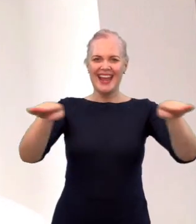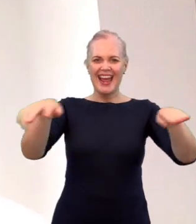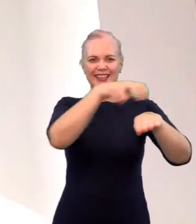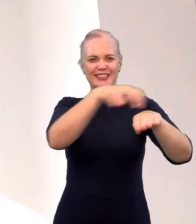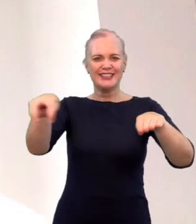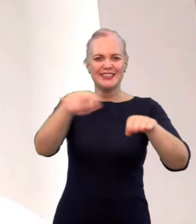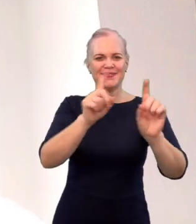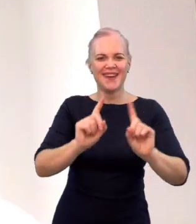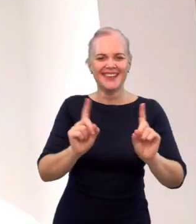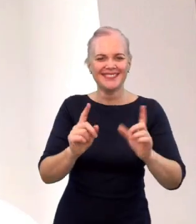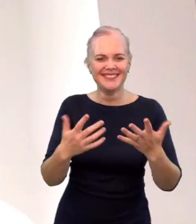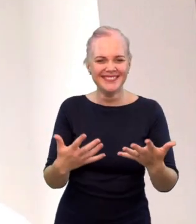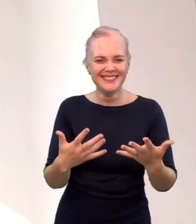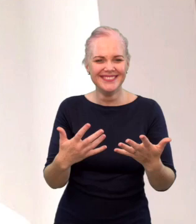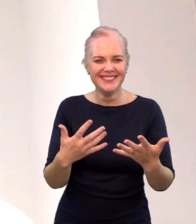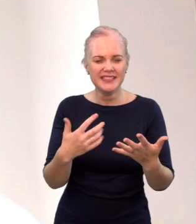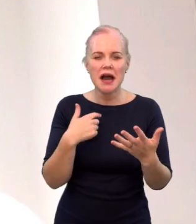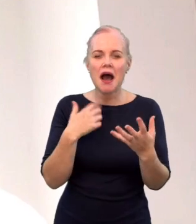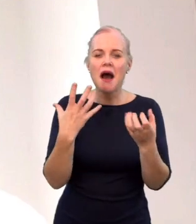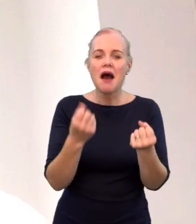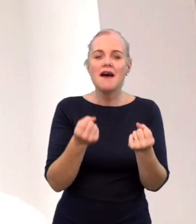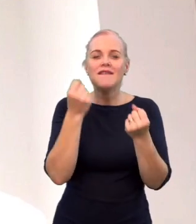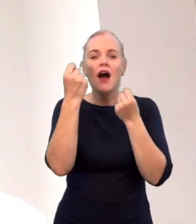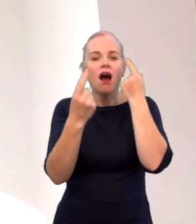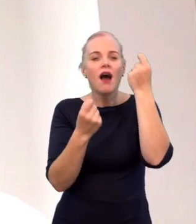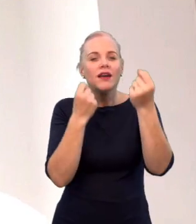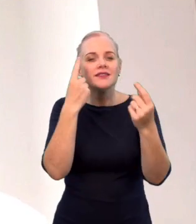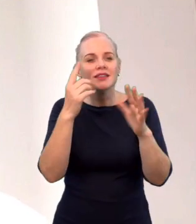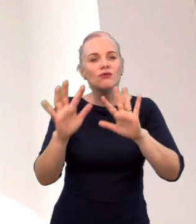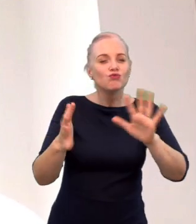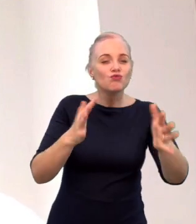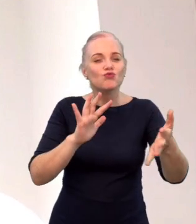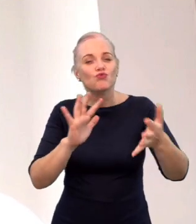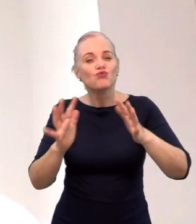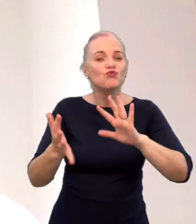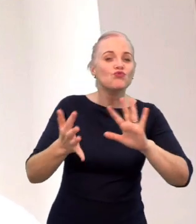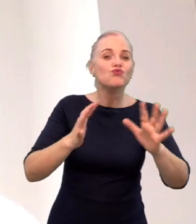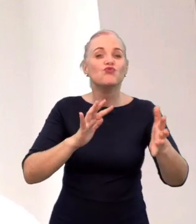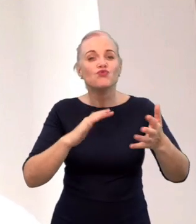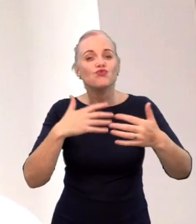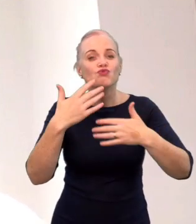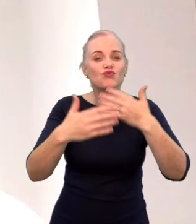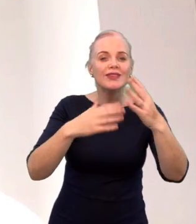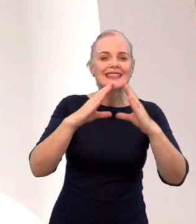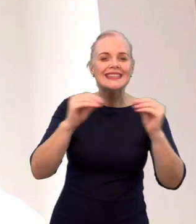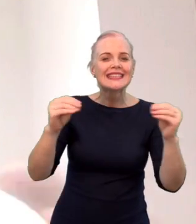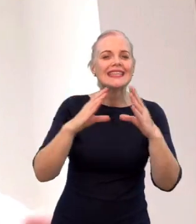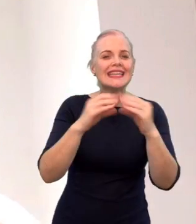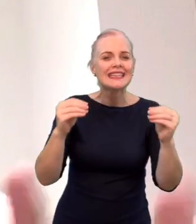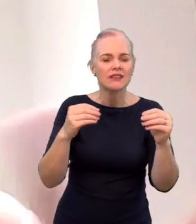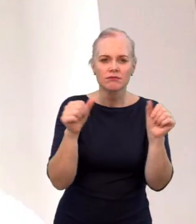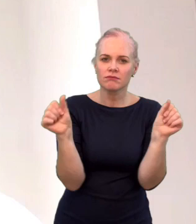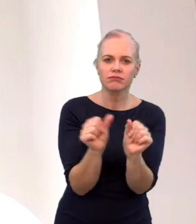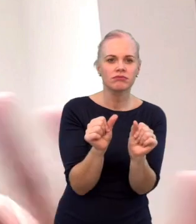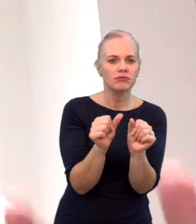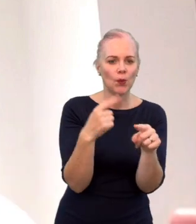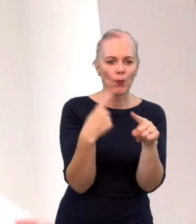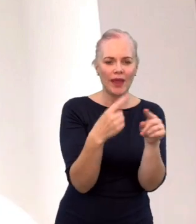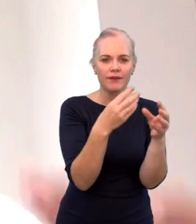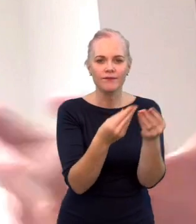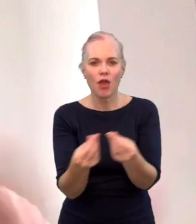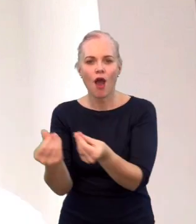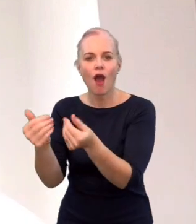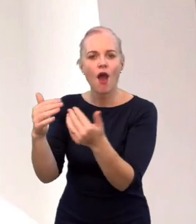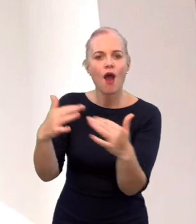would look like on stage. So I had a very sort of like loose idea that it would be short, quick scenes that